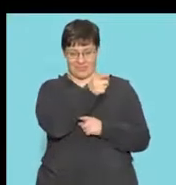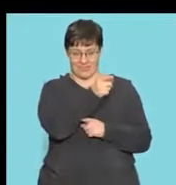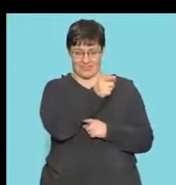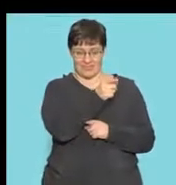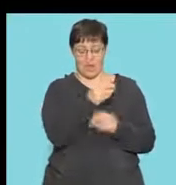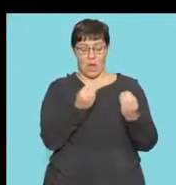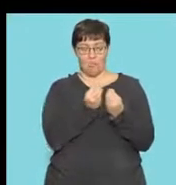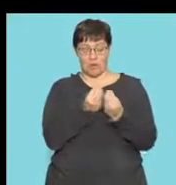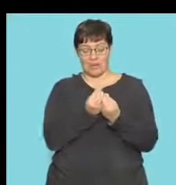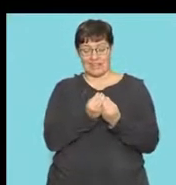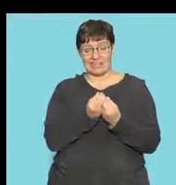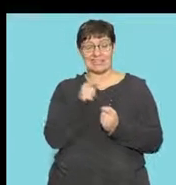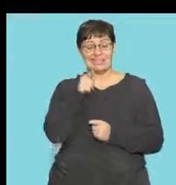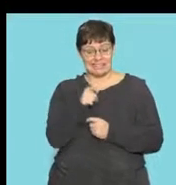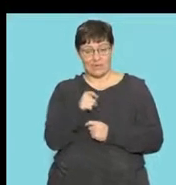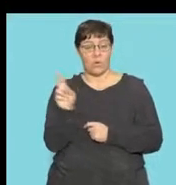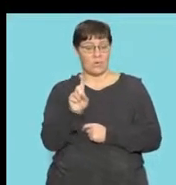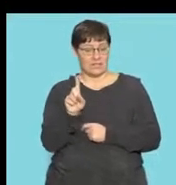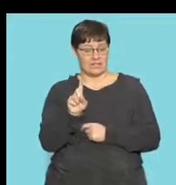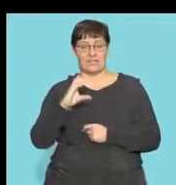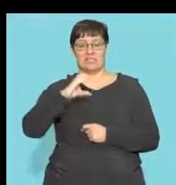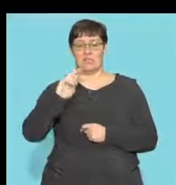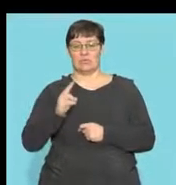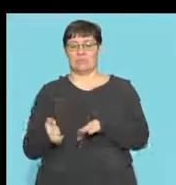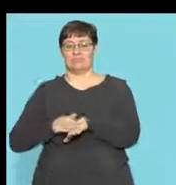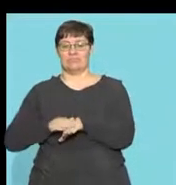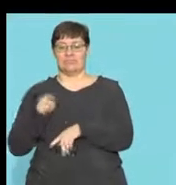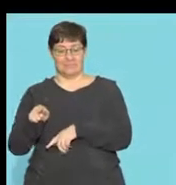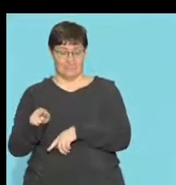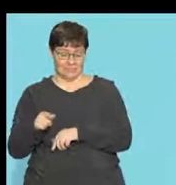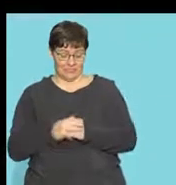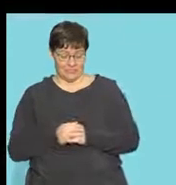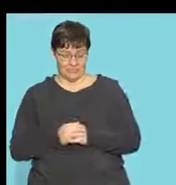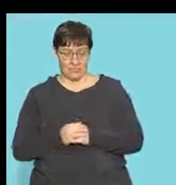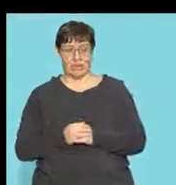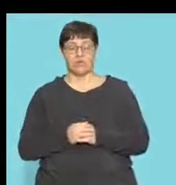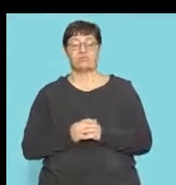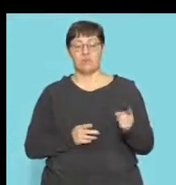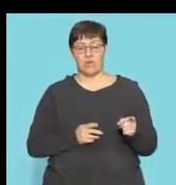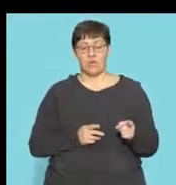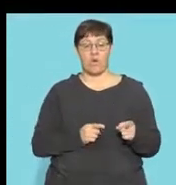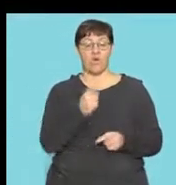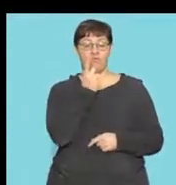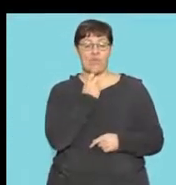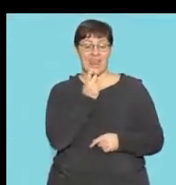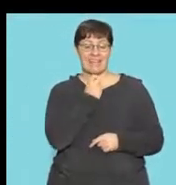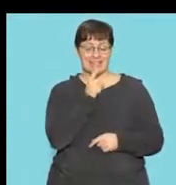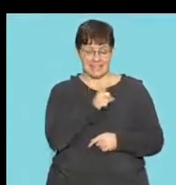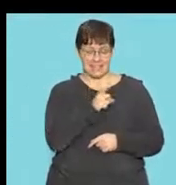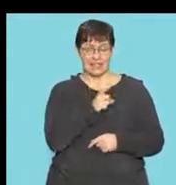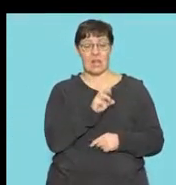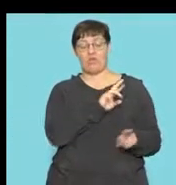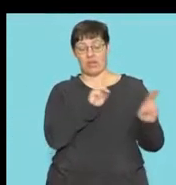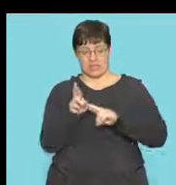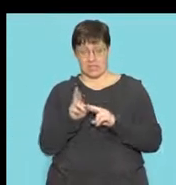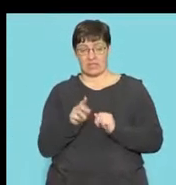the product that is formed on that reaction is going to be copper. So we recognize that what's circled in